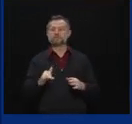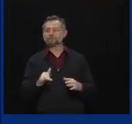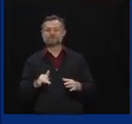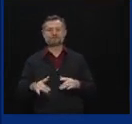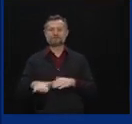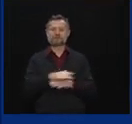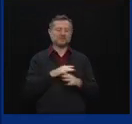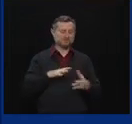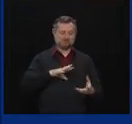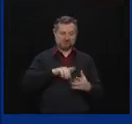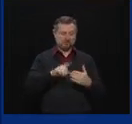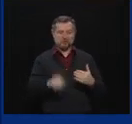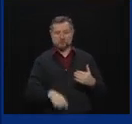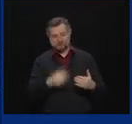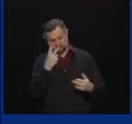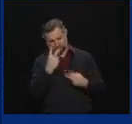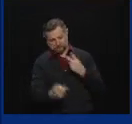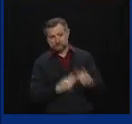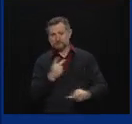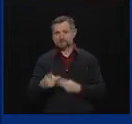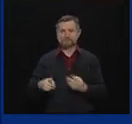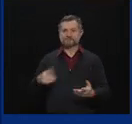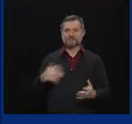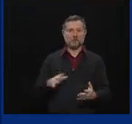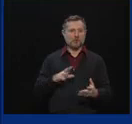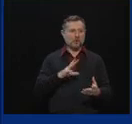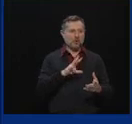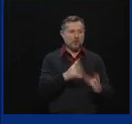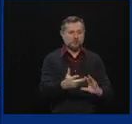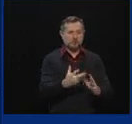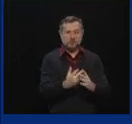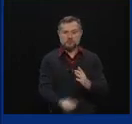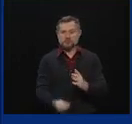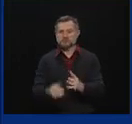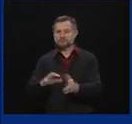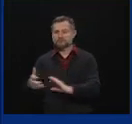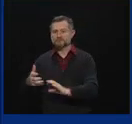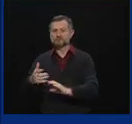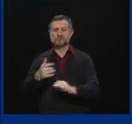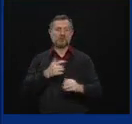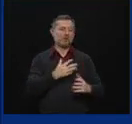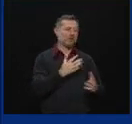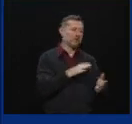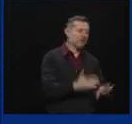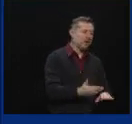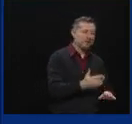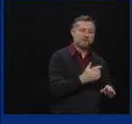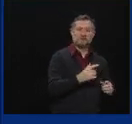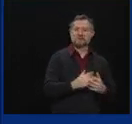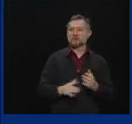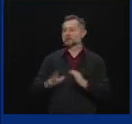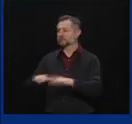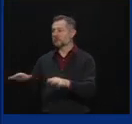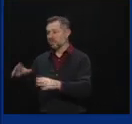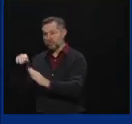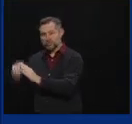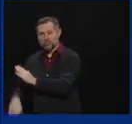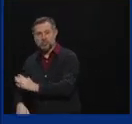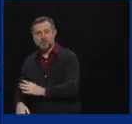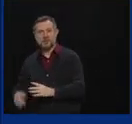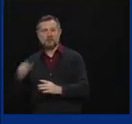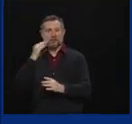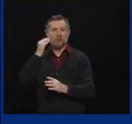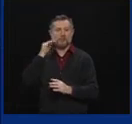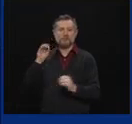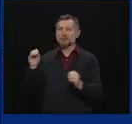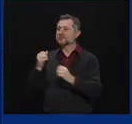life that many people experience. The loss of education for so many children. I want them to be in school safely. We